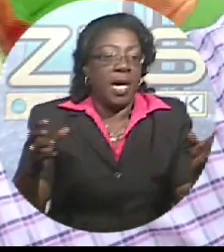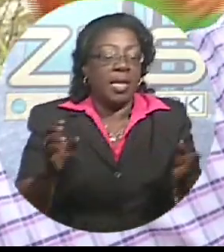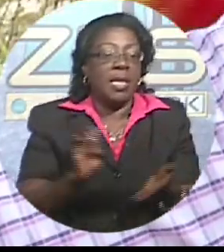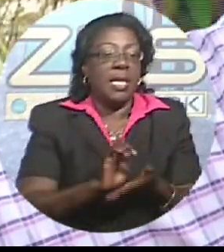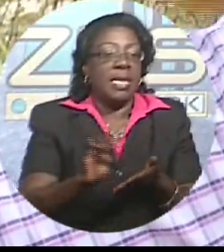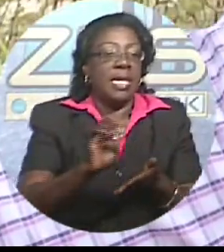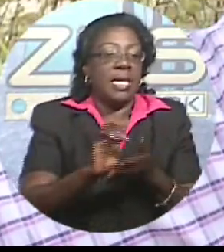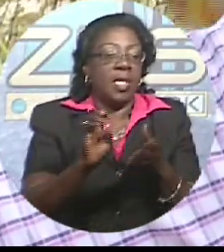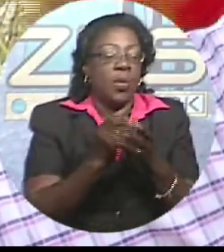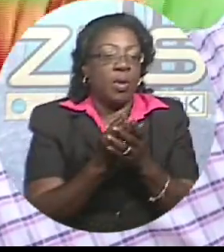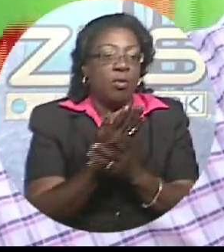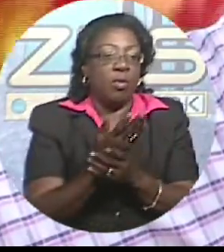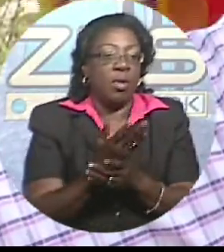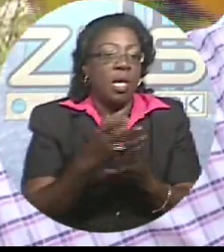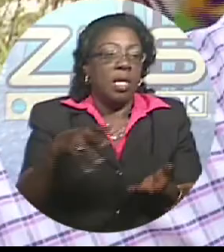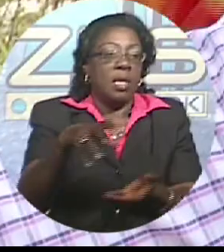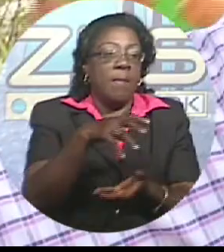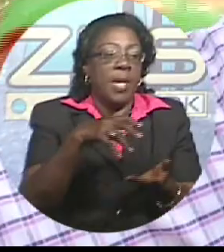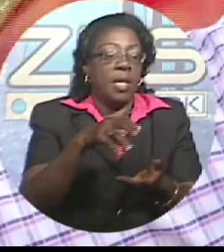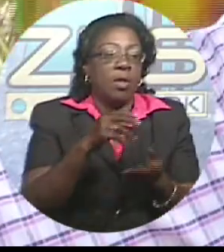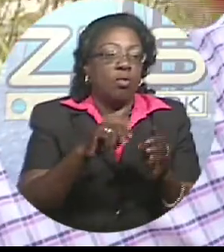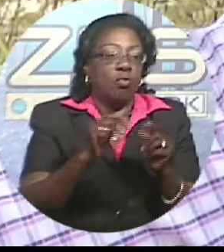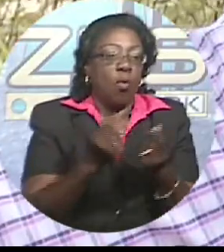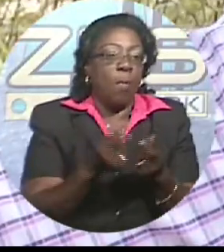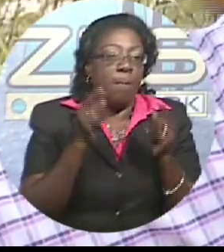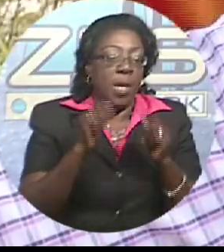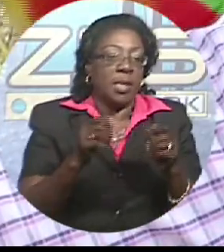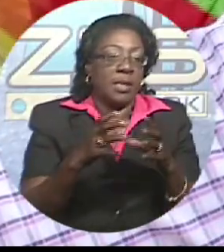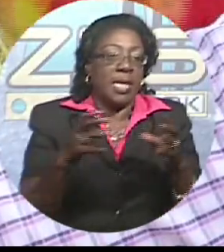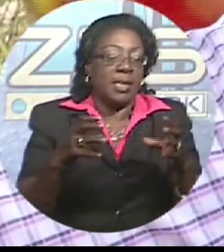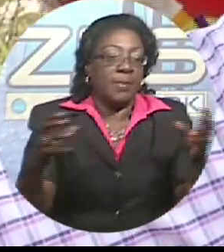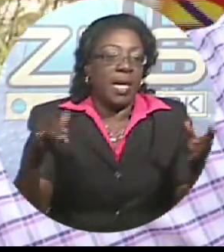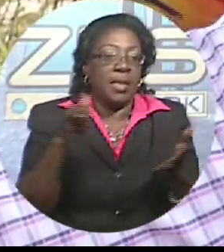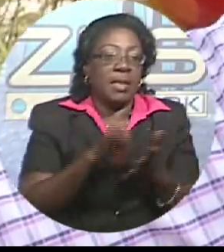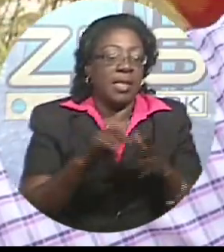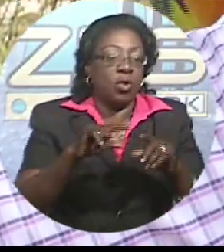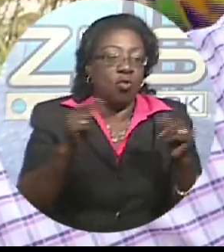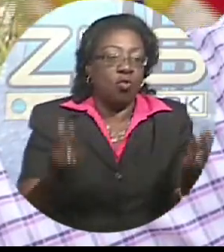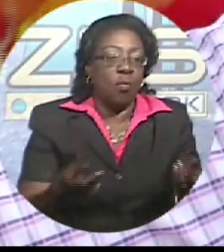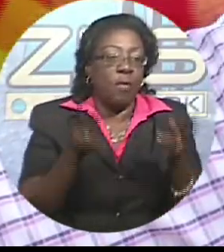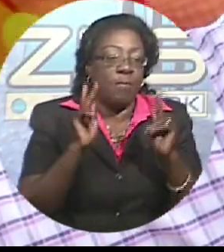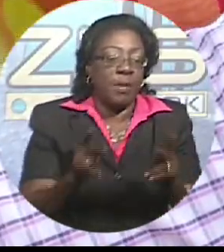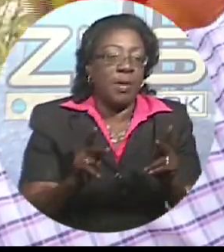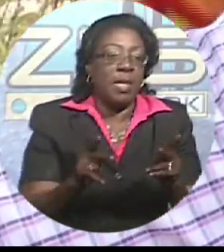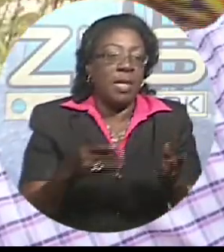development, your middle class must expand. That's the group that will spend the money.